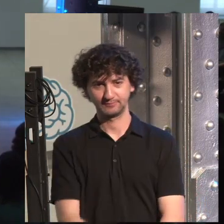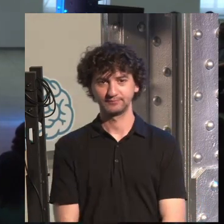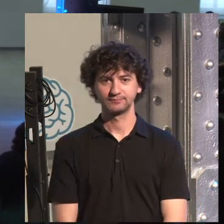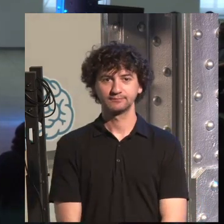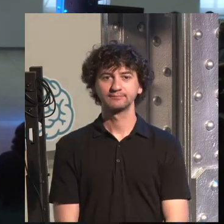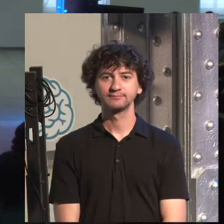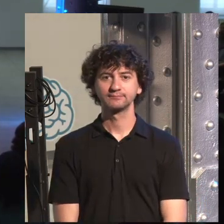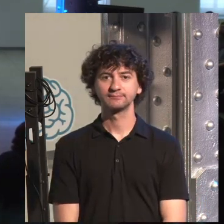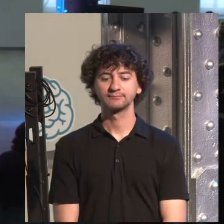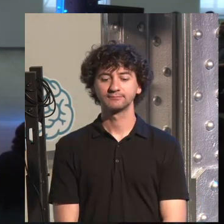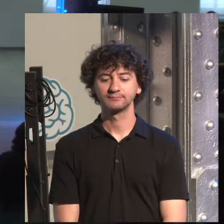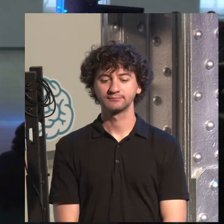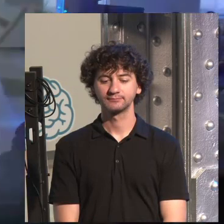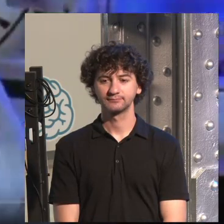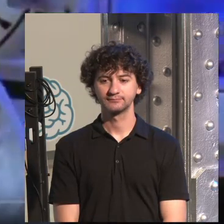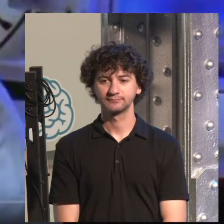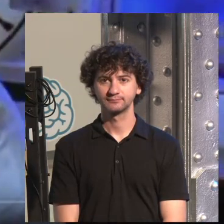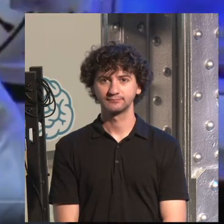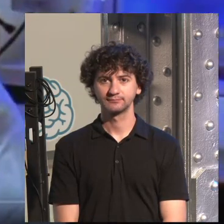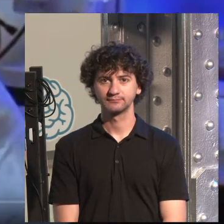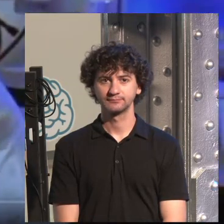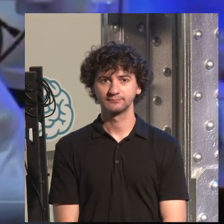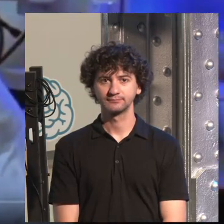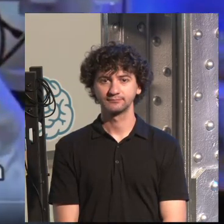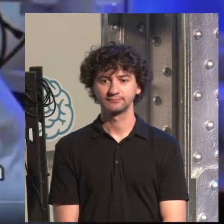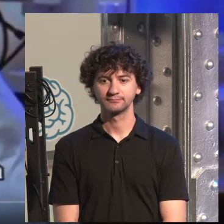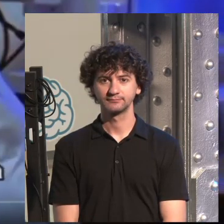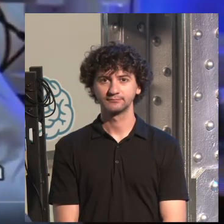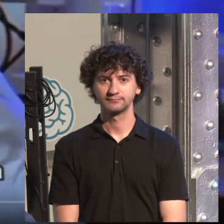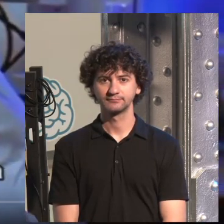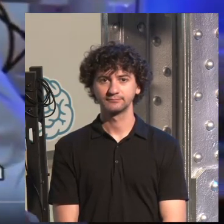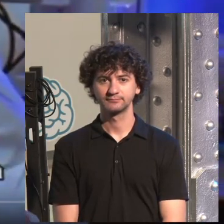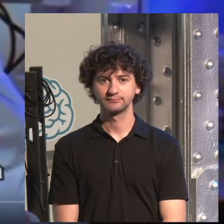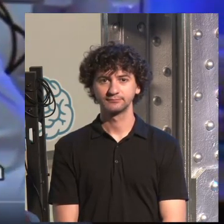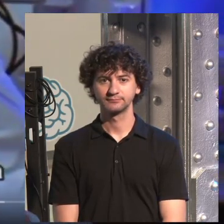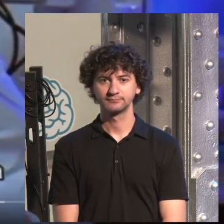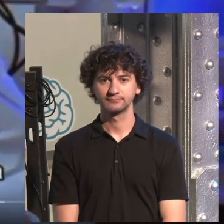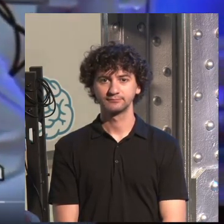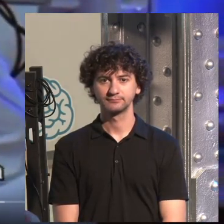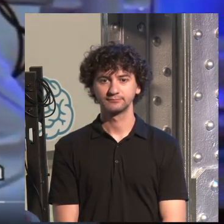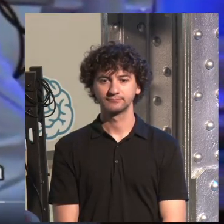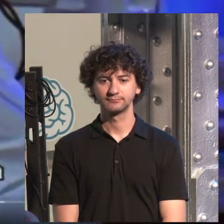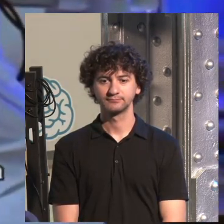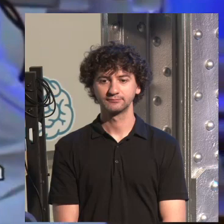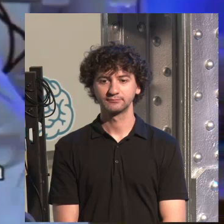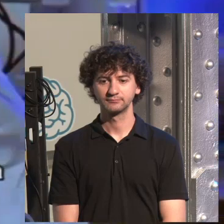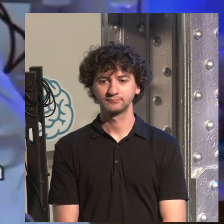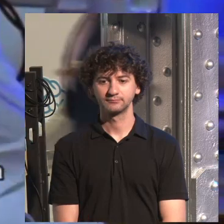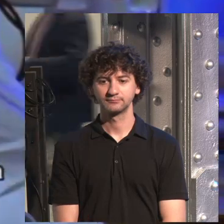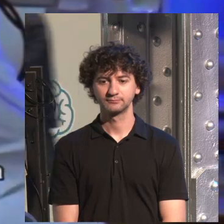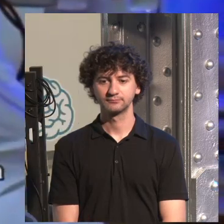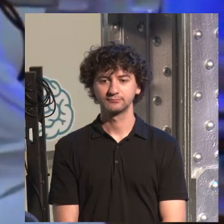It's amazing to consider that I'm holding in my hands the place where someone once felt, thought, and